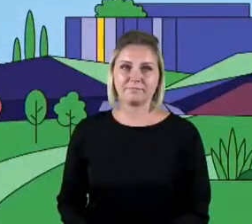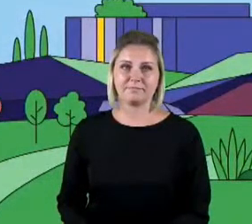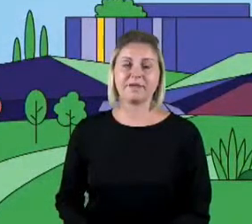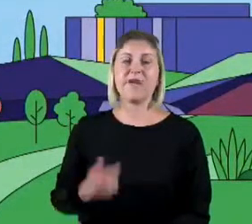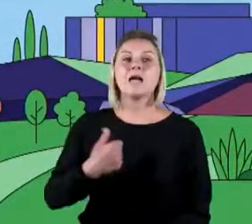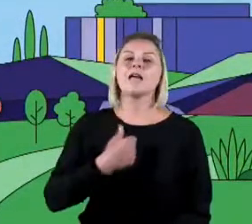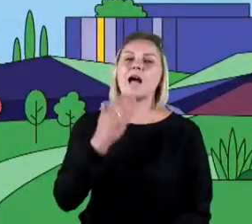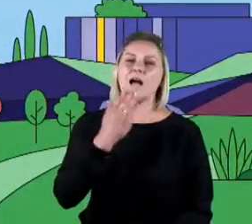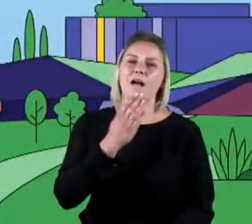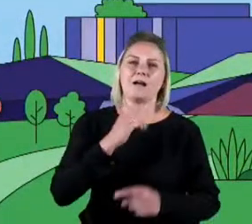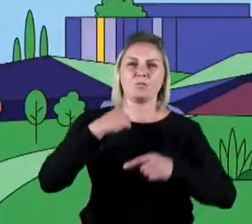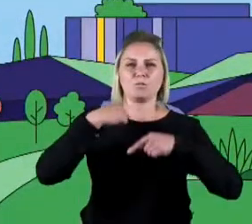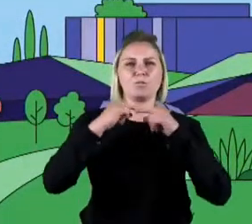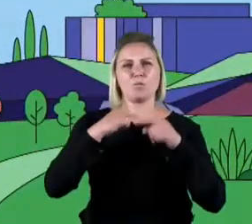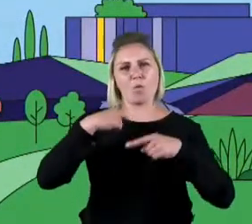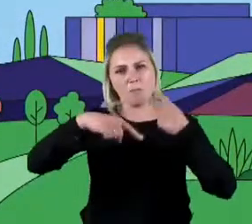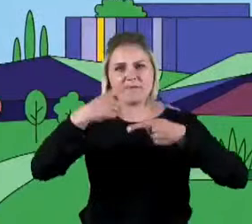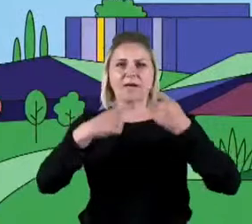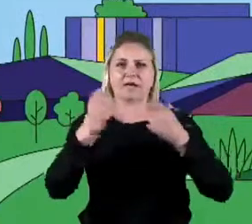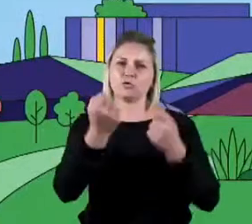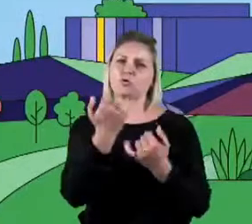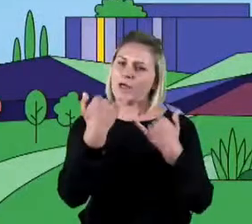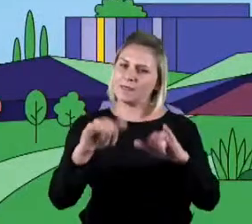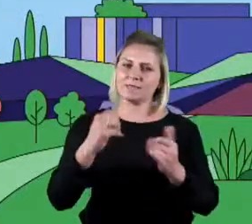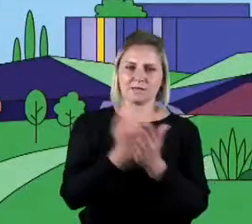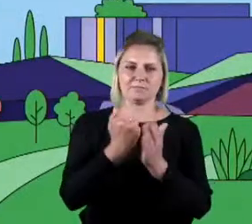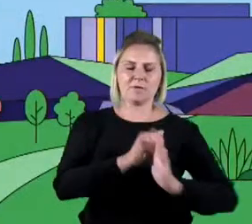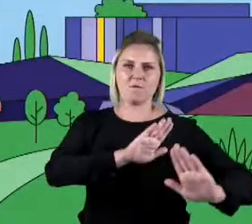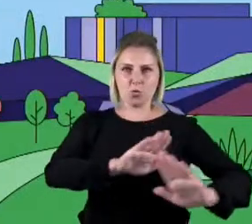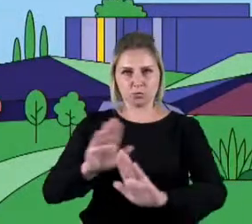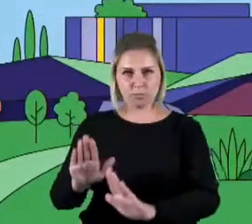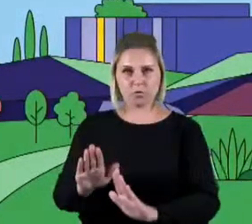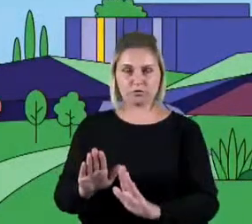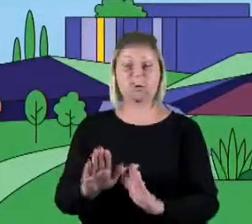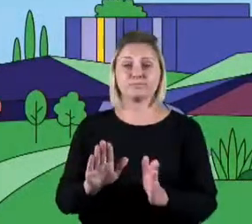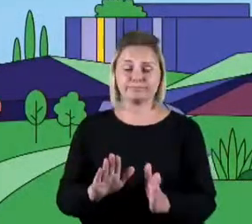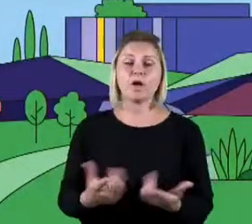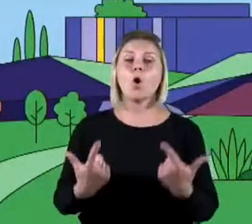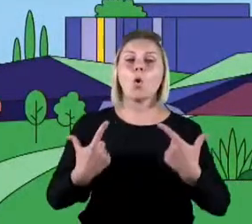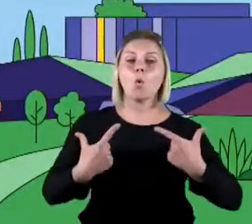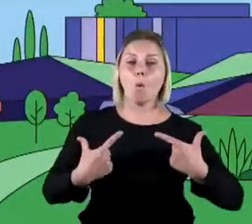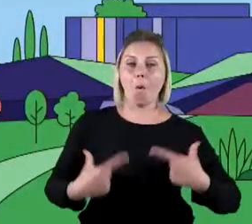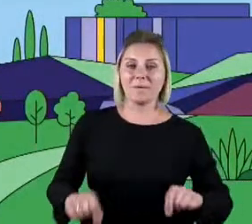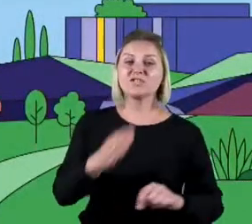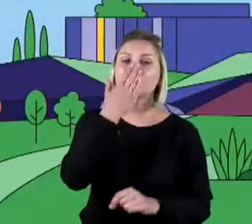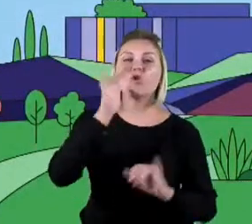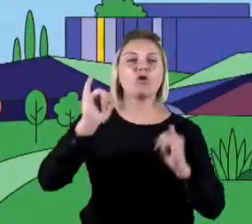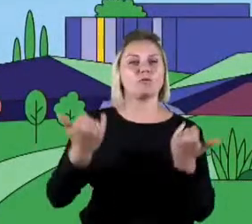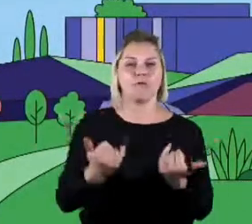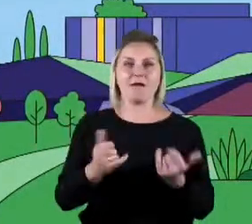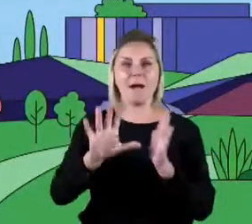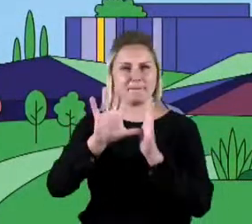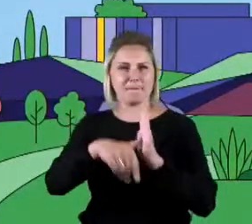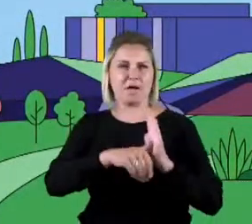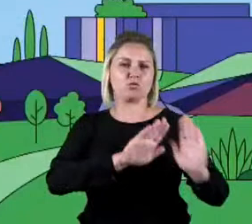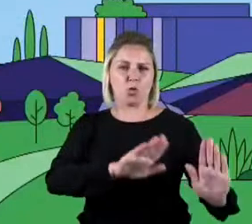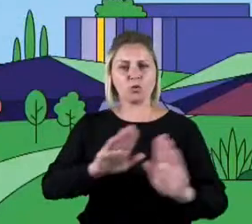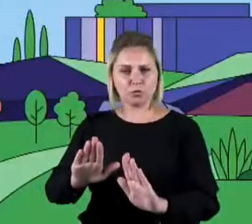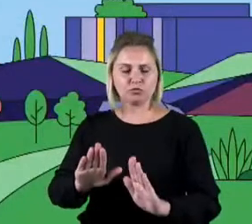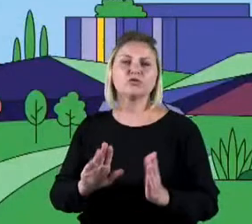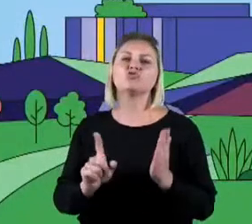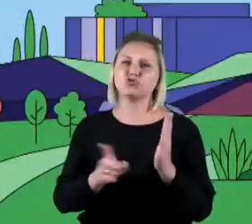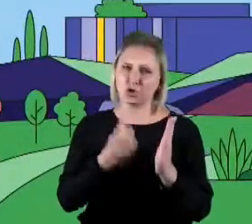I will be talking about a slightly different perspective in terms of resilience. At present, urban resilience is a